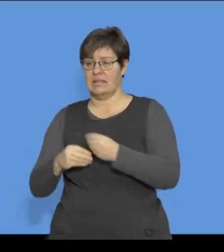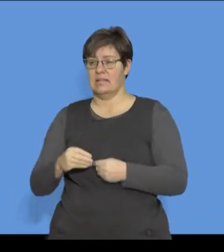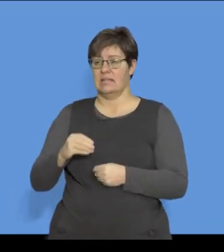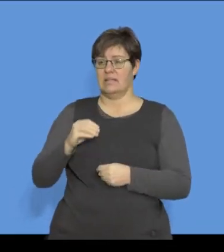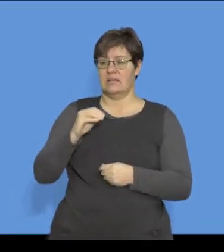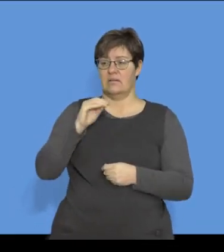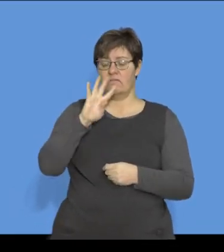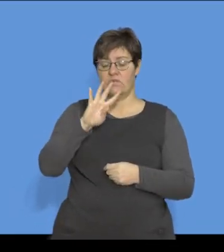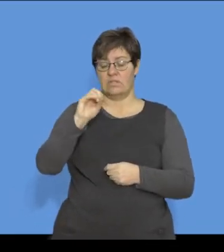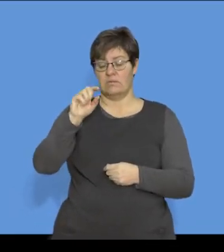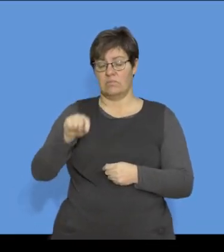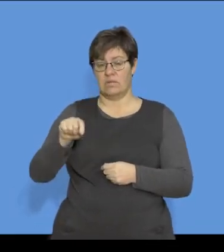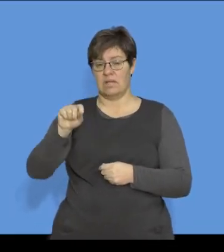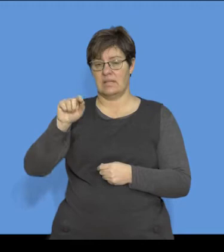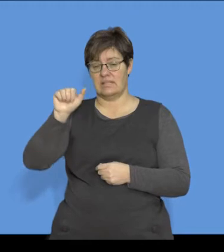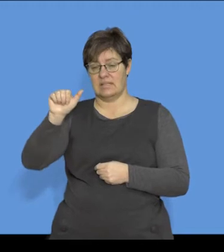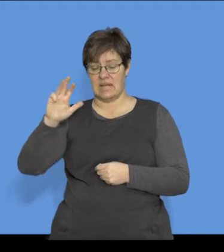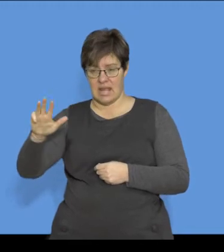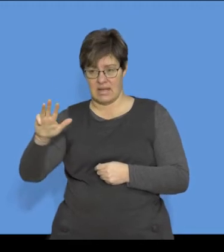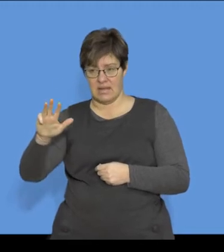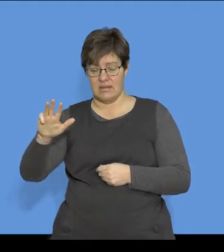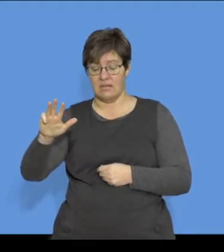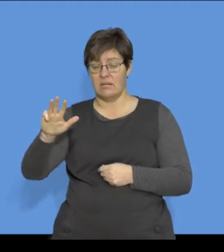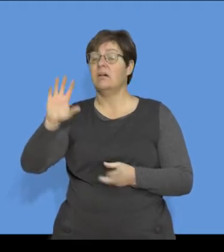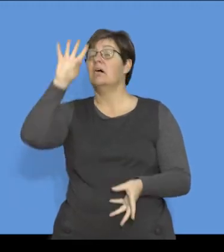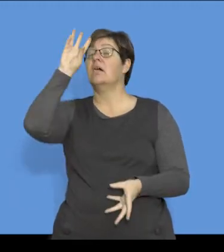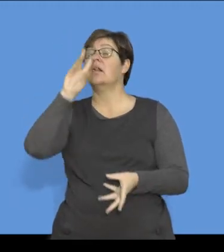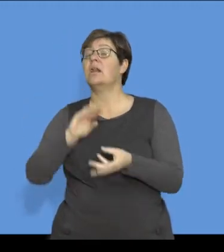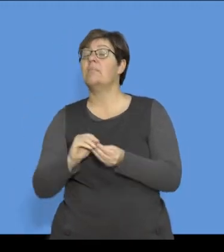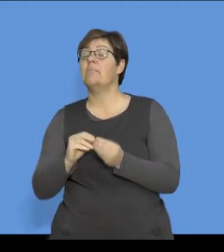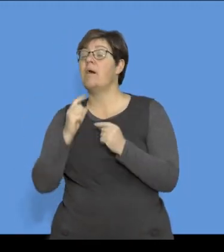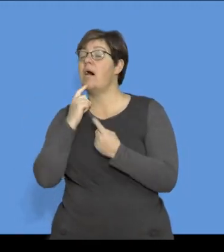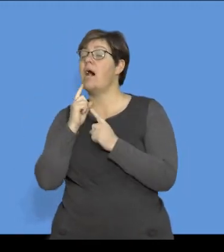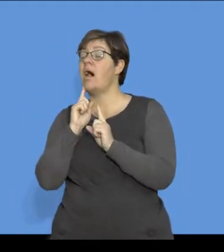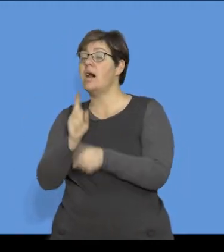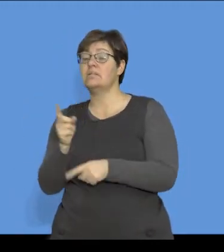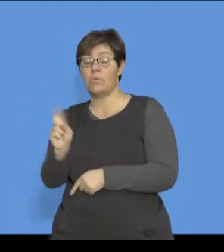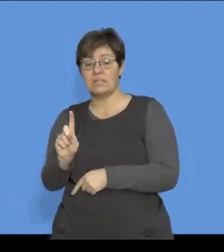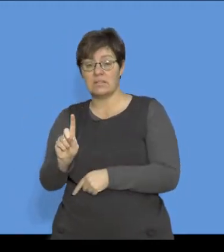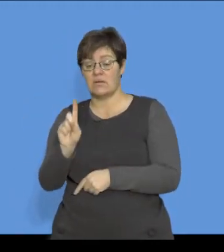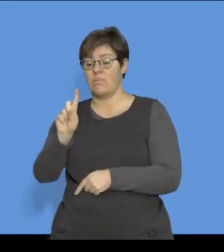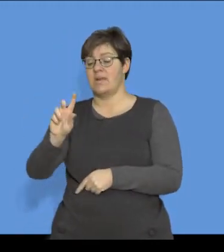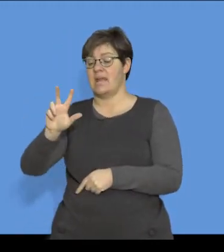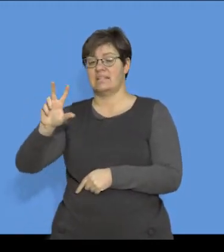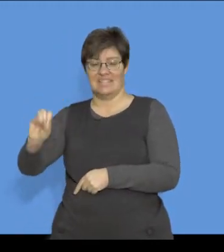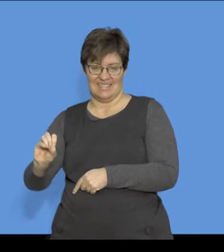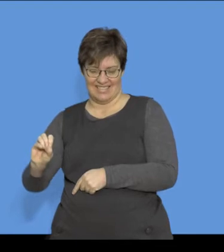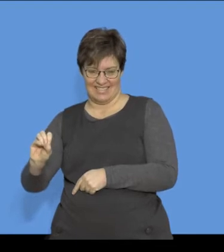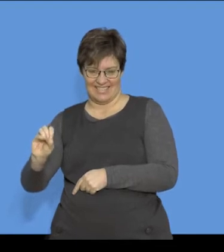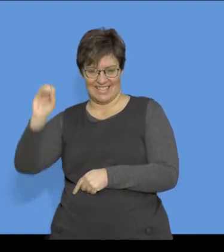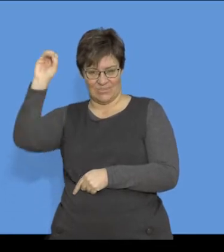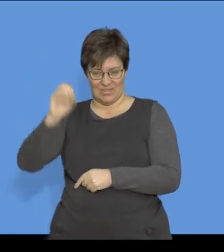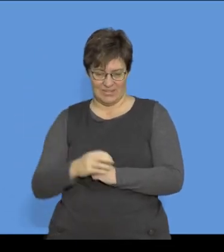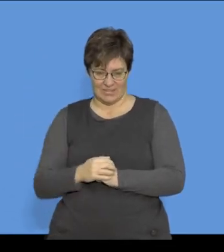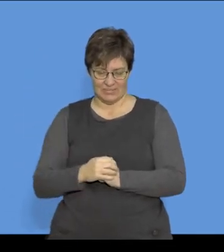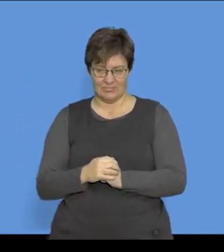is 40.69, and add all of them together, they will give you 180 degrees,